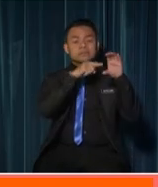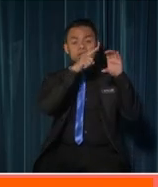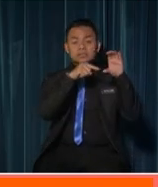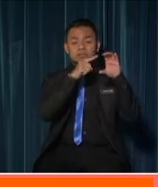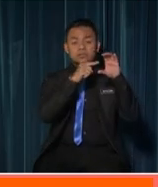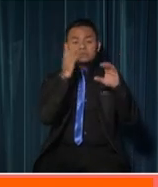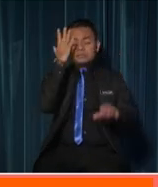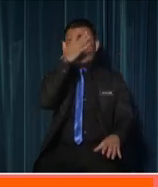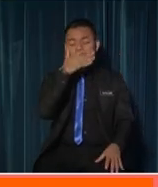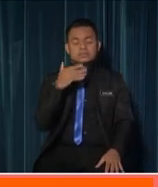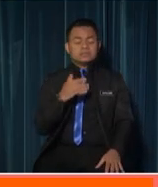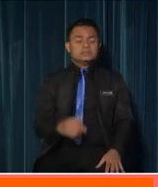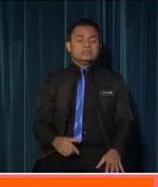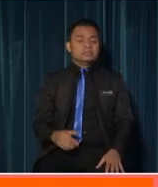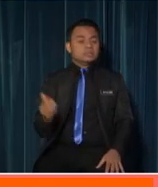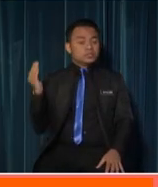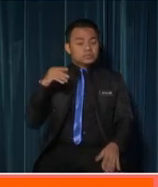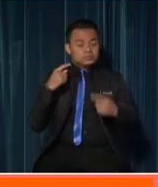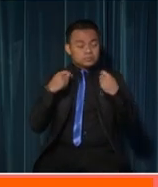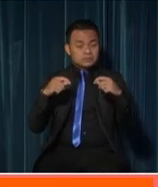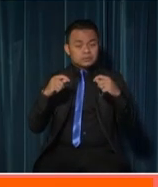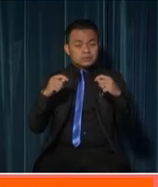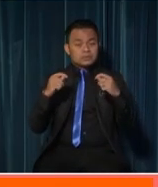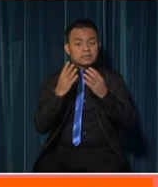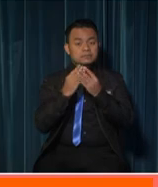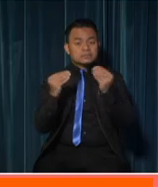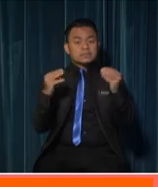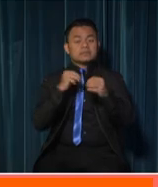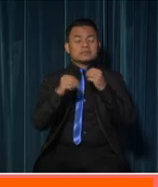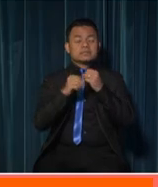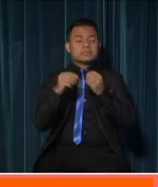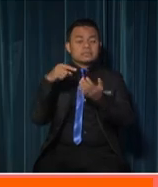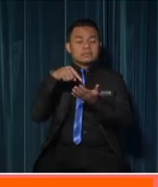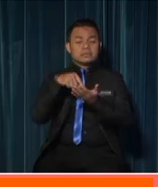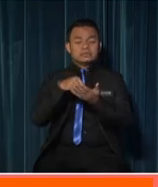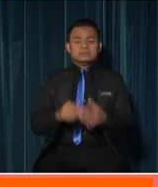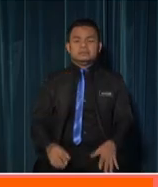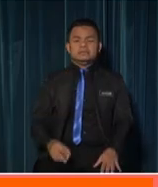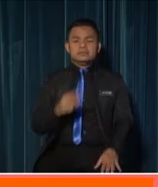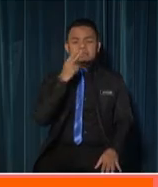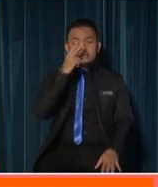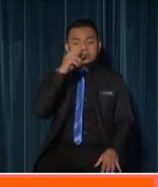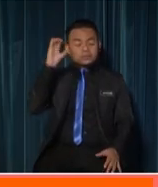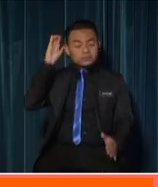to solve these problems. Look at this